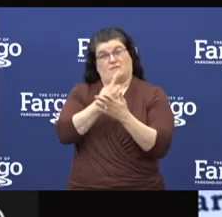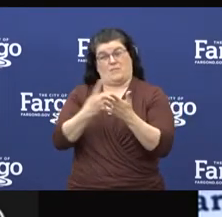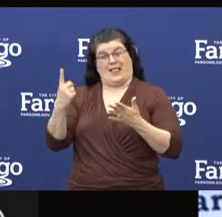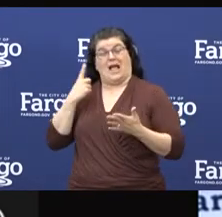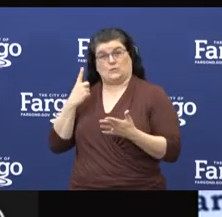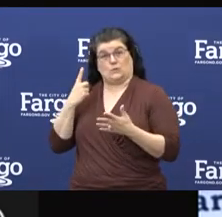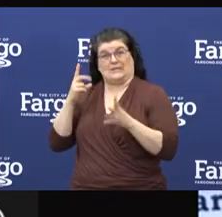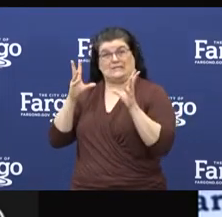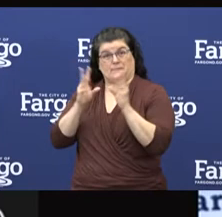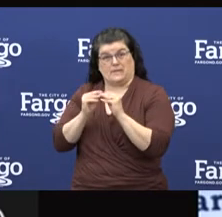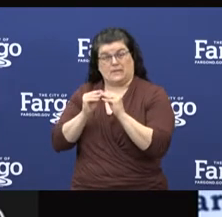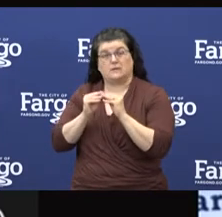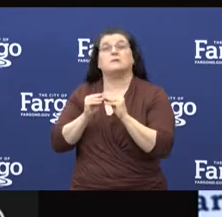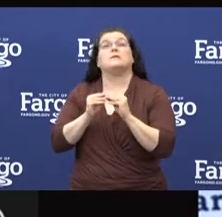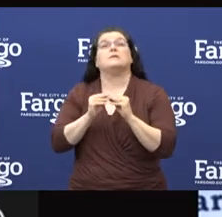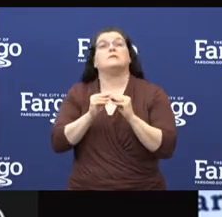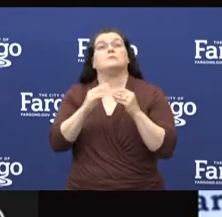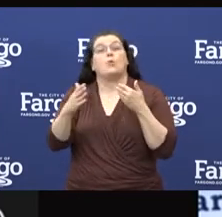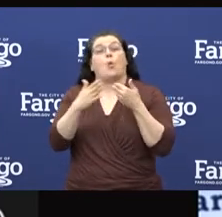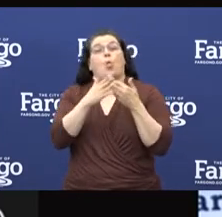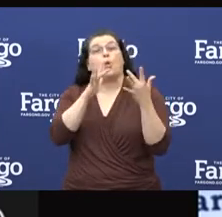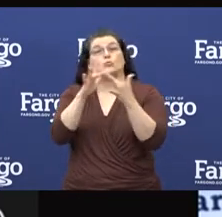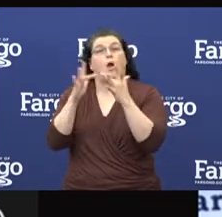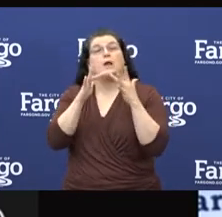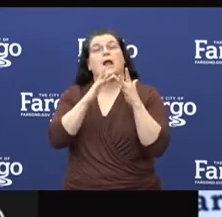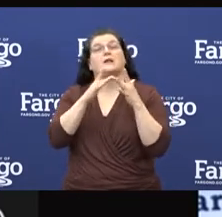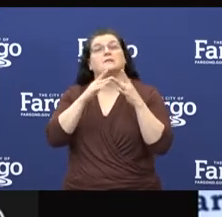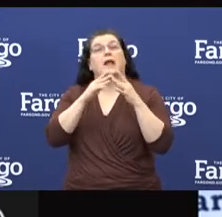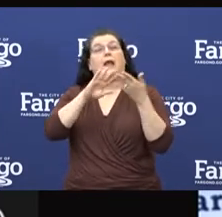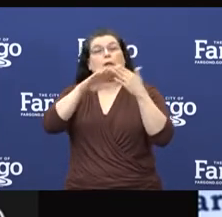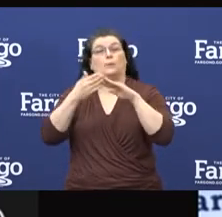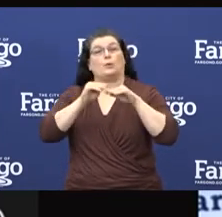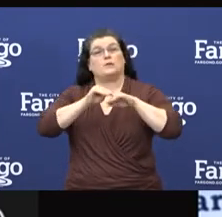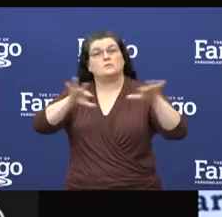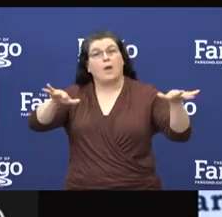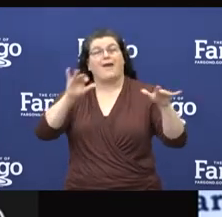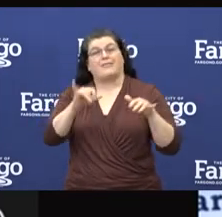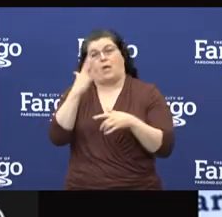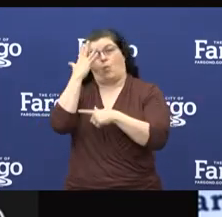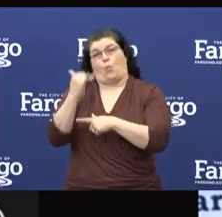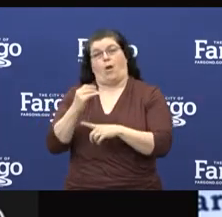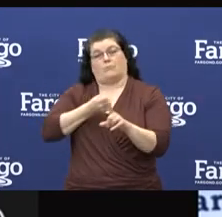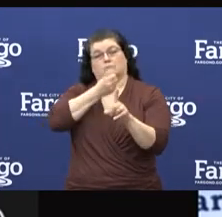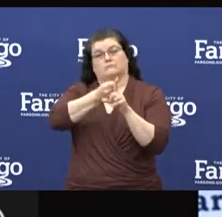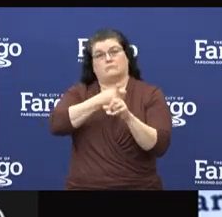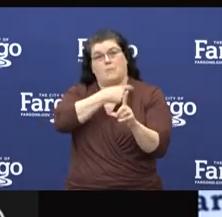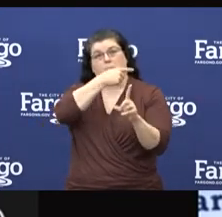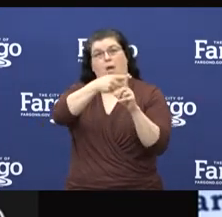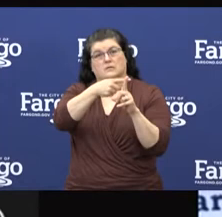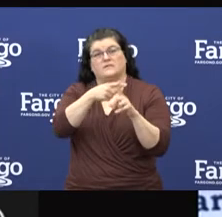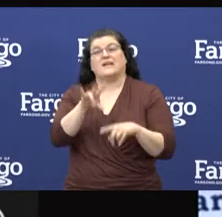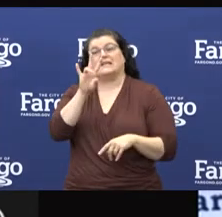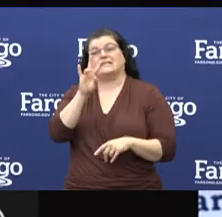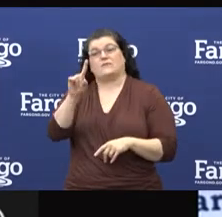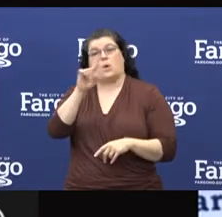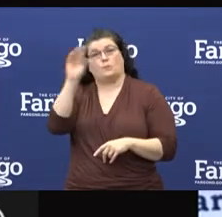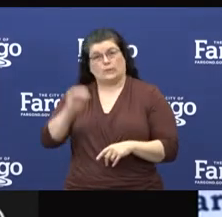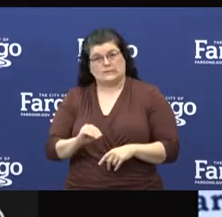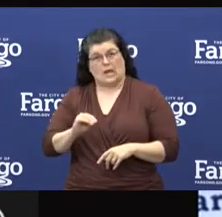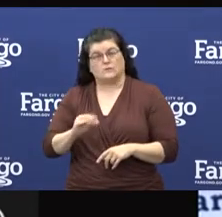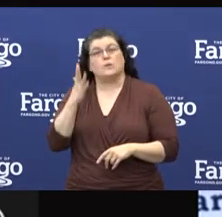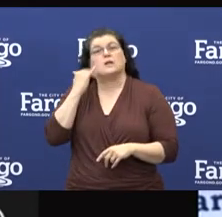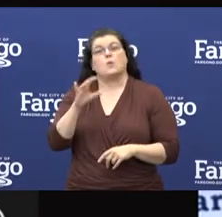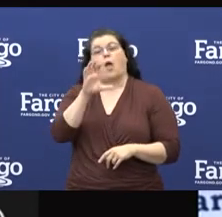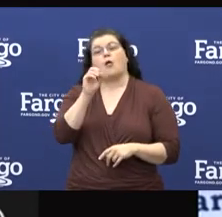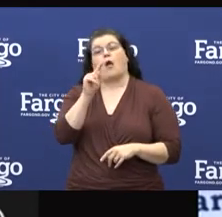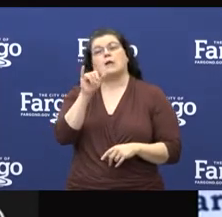Close contact and community spread continue to make up the majority of exposure sources for COVID infections at 71%, which is why contact tracing